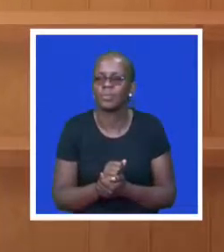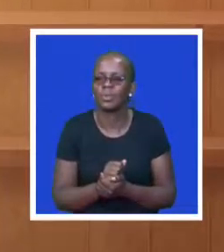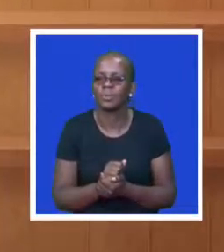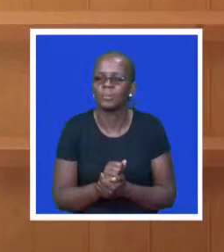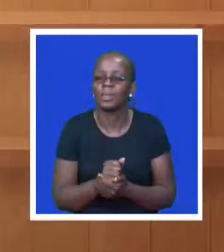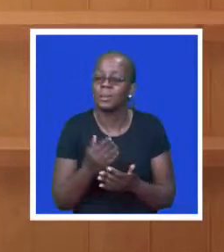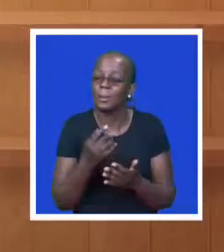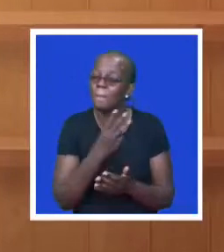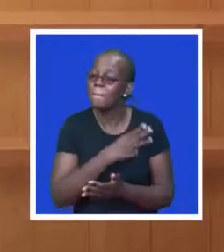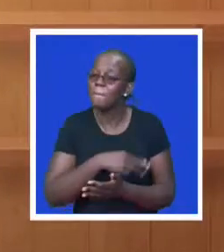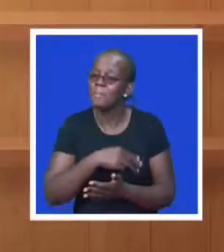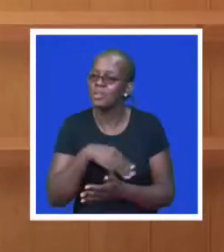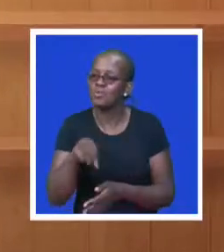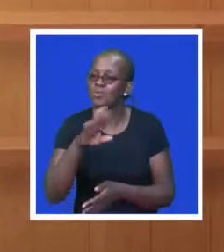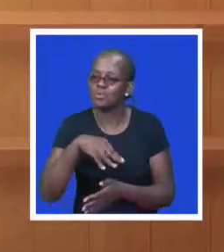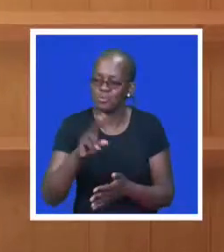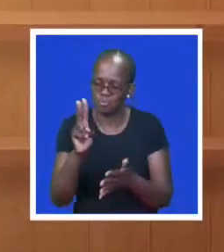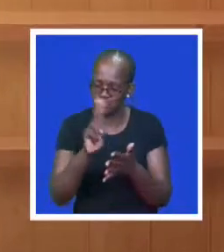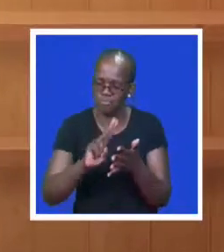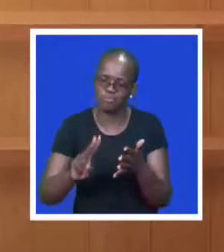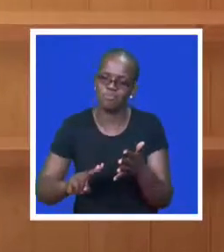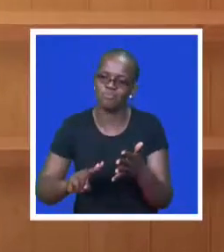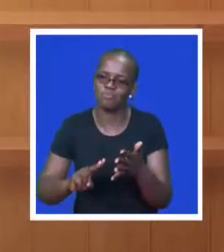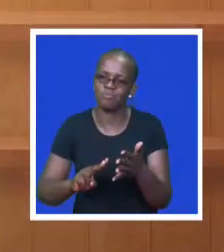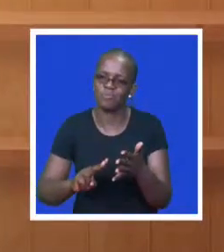for me at home. What does it say?